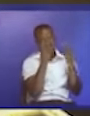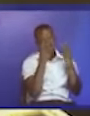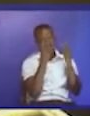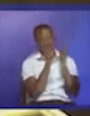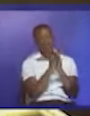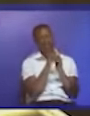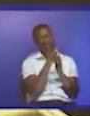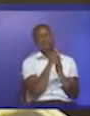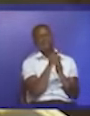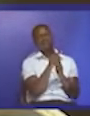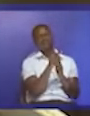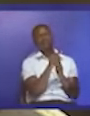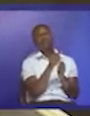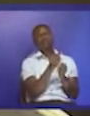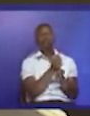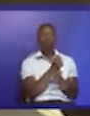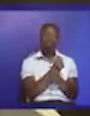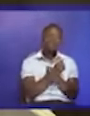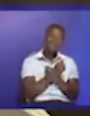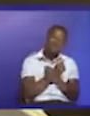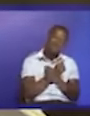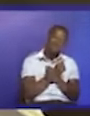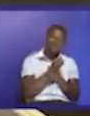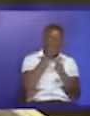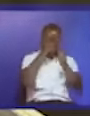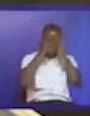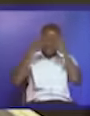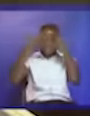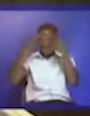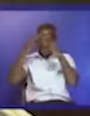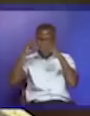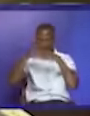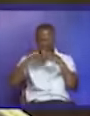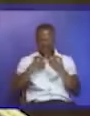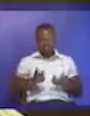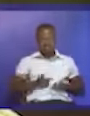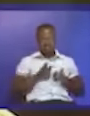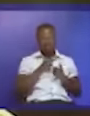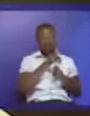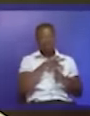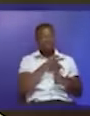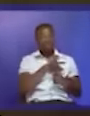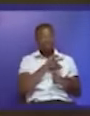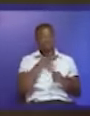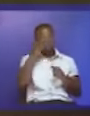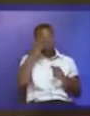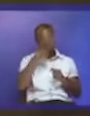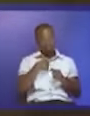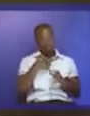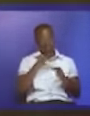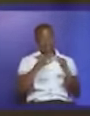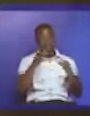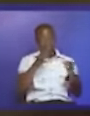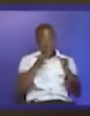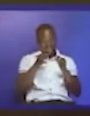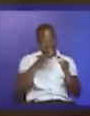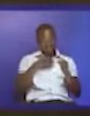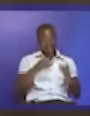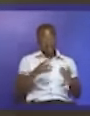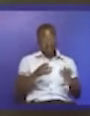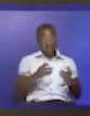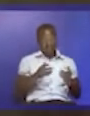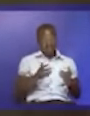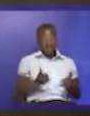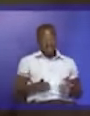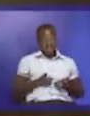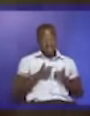sympathetic as a result of the happenings around my life. If you are to define my life from the vista of your